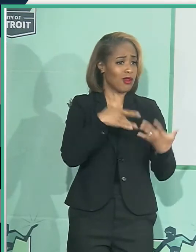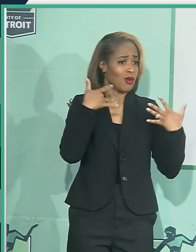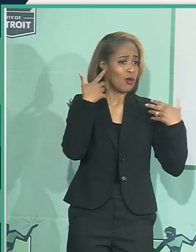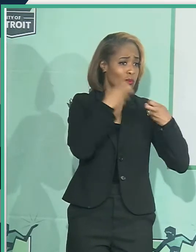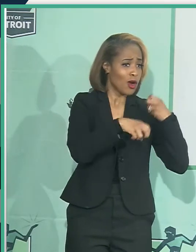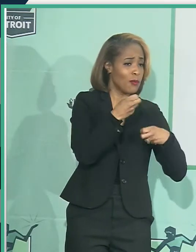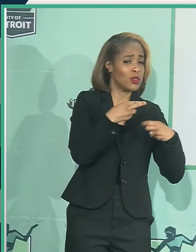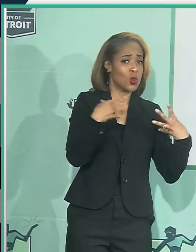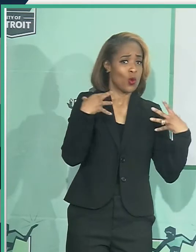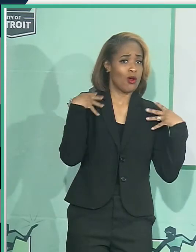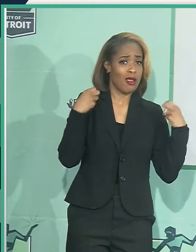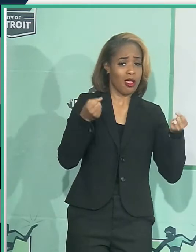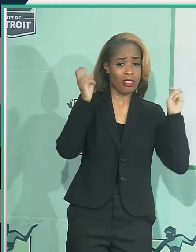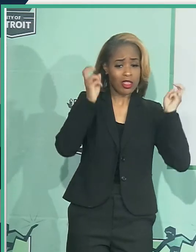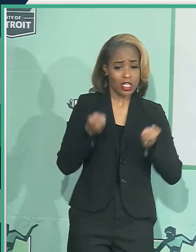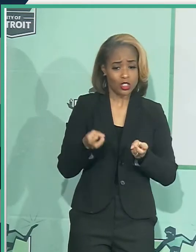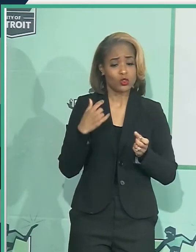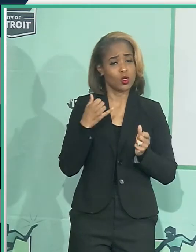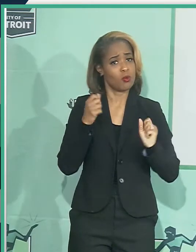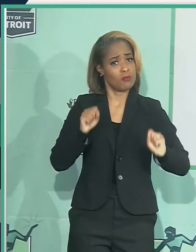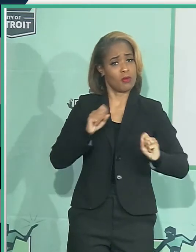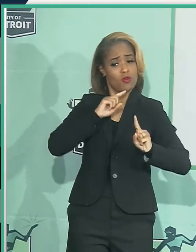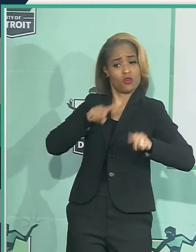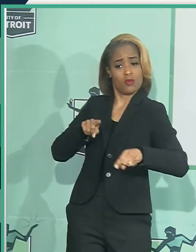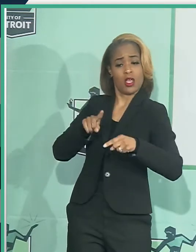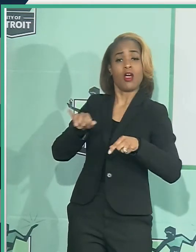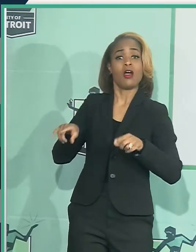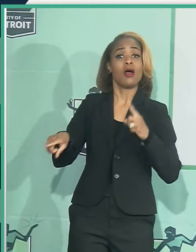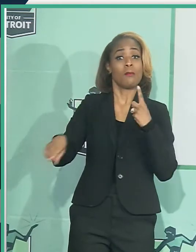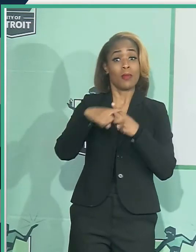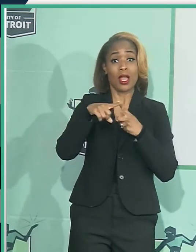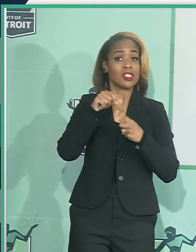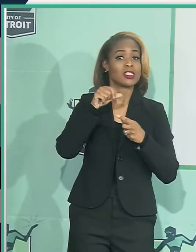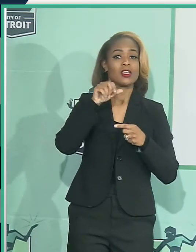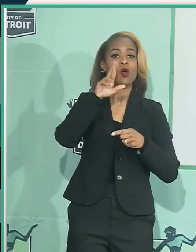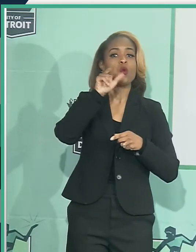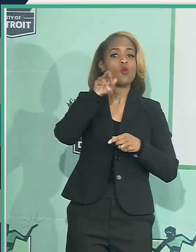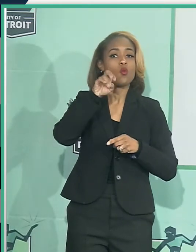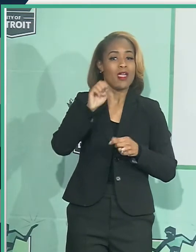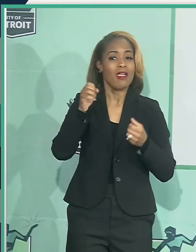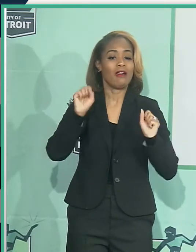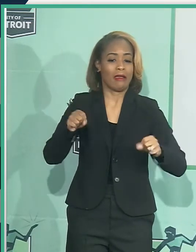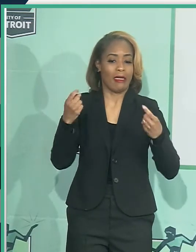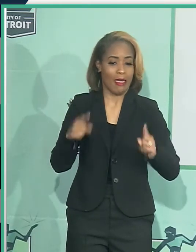for those, in addition to the rare event of anyone having a reaction to the vaccine.